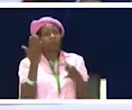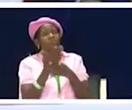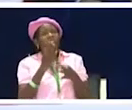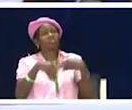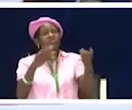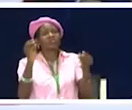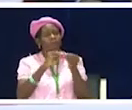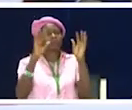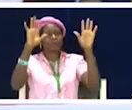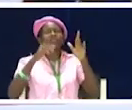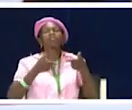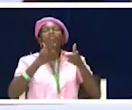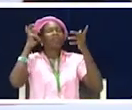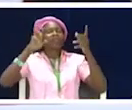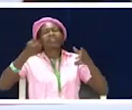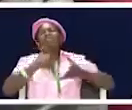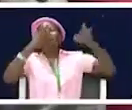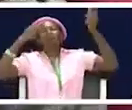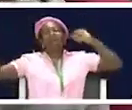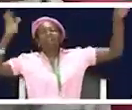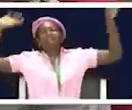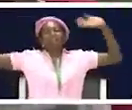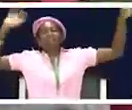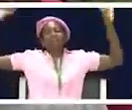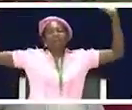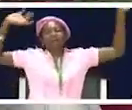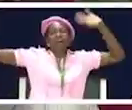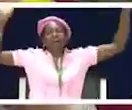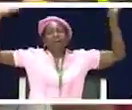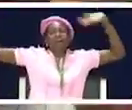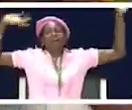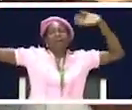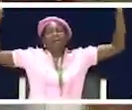Let me hear another shout of hallelujah.